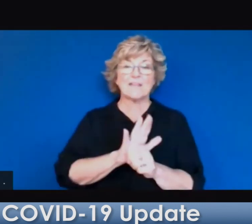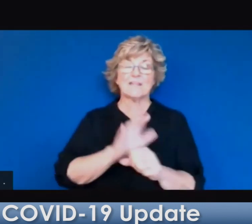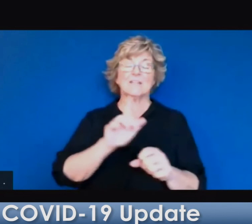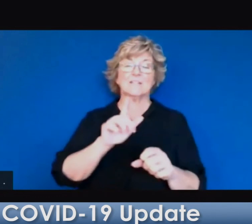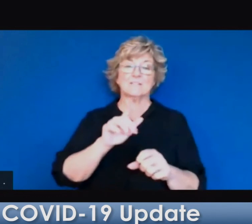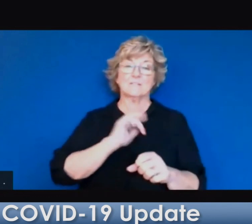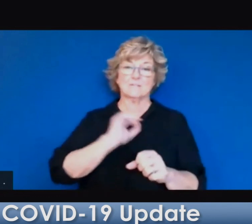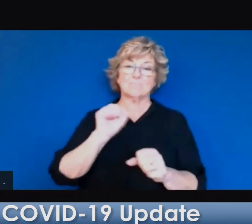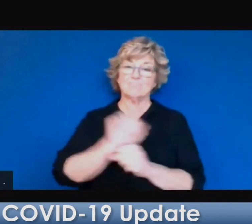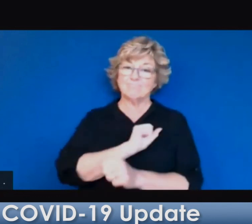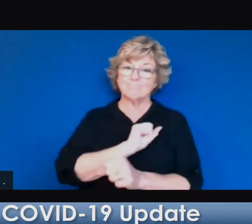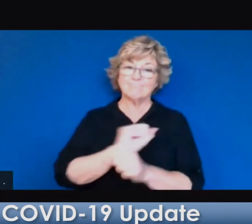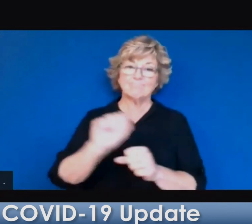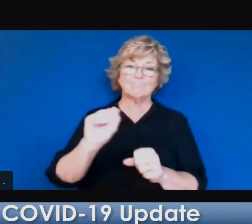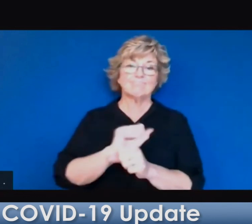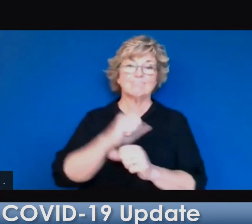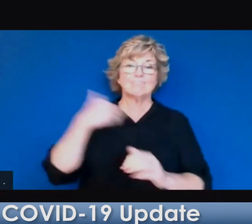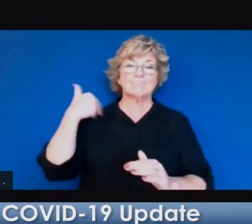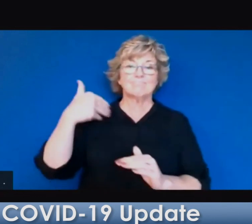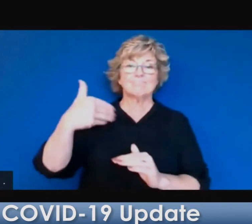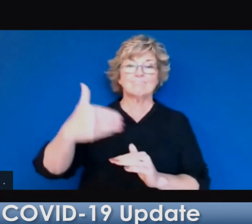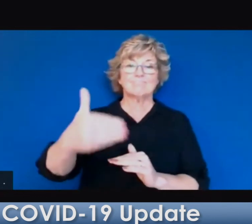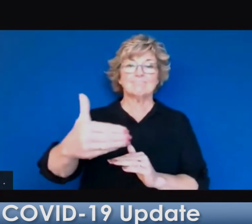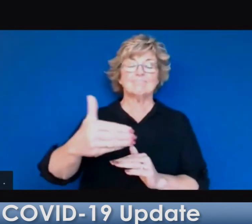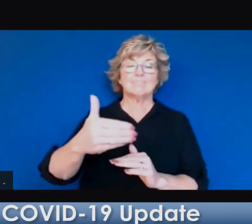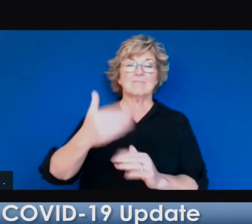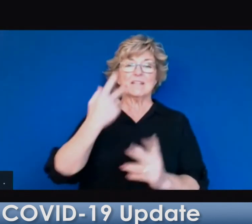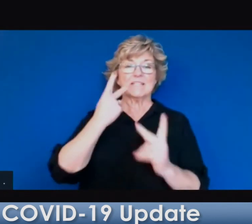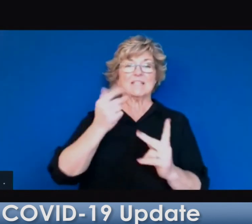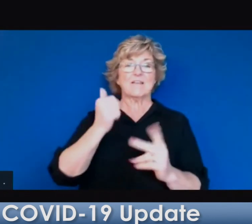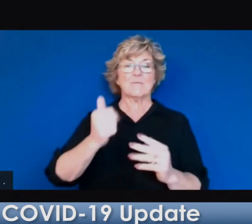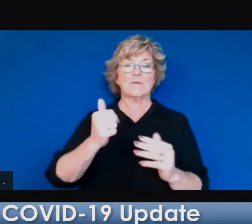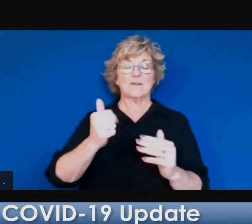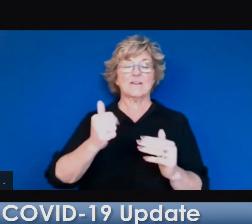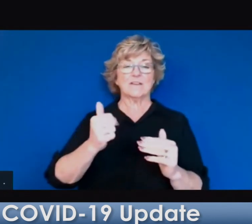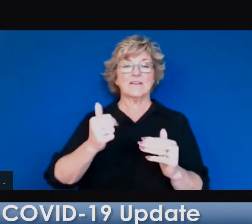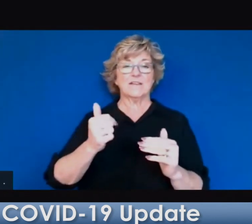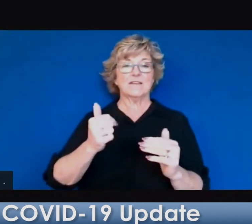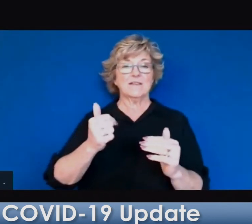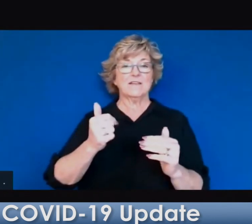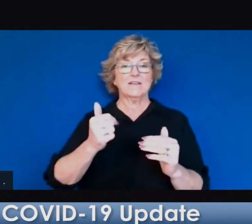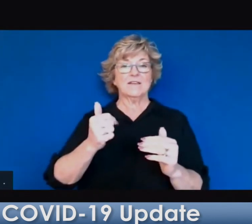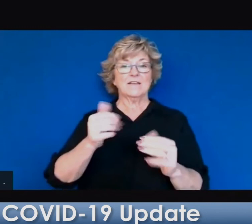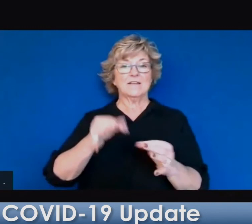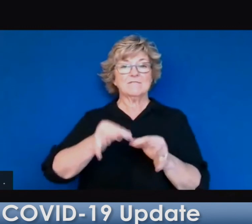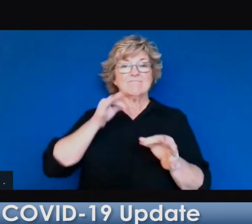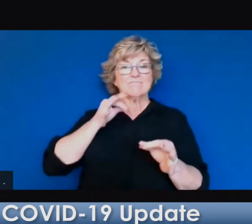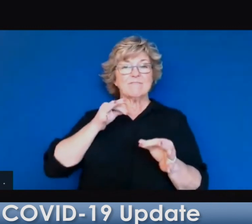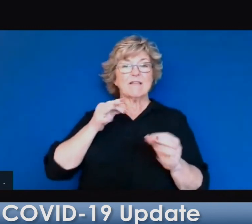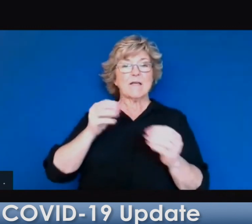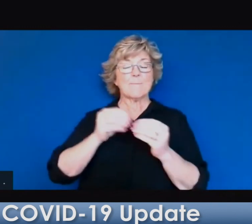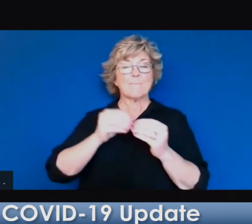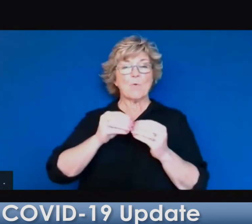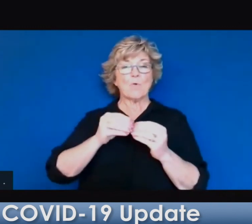we are working overtime to see if we can advance some early decisions and make some